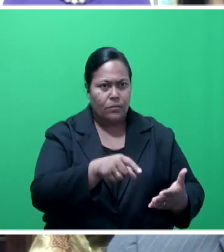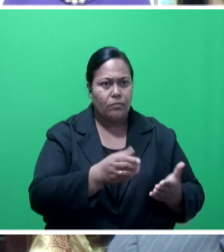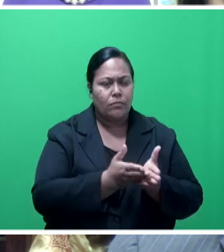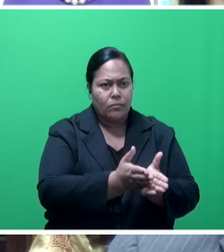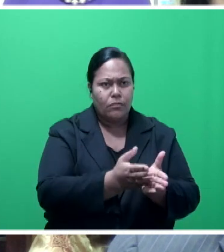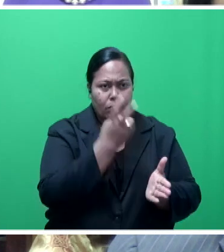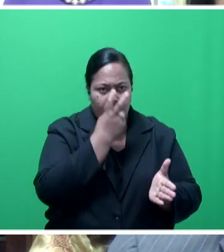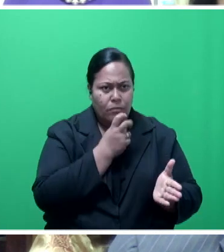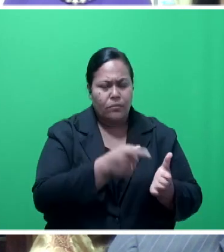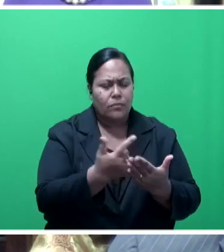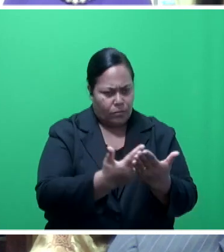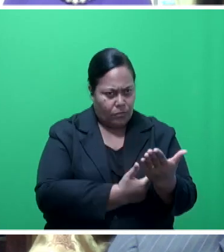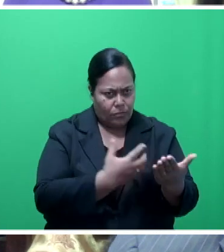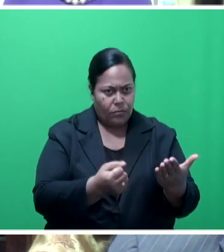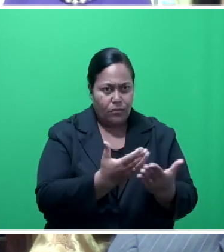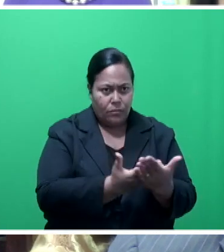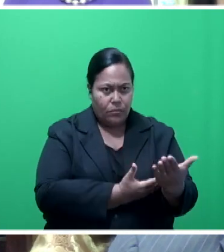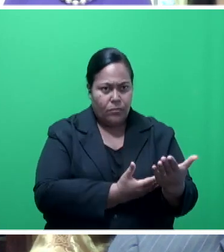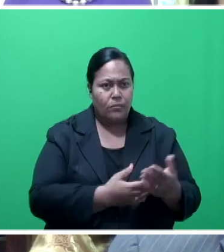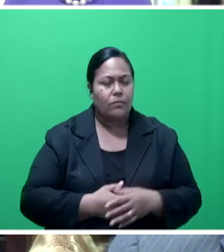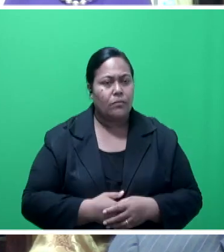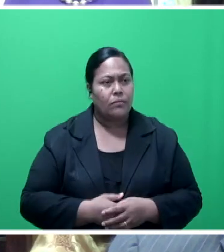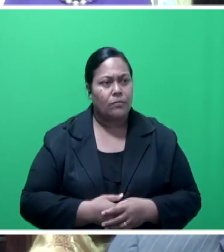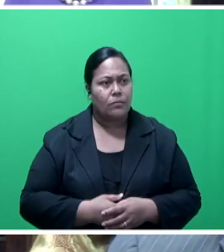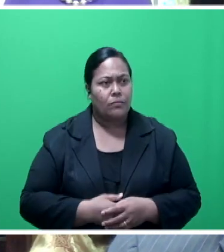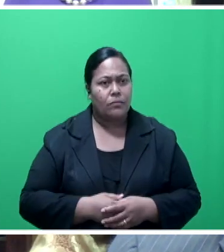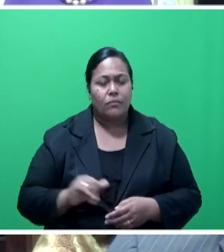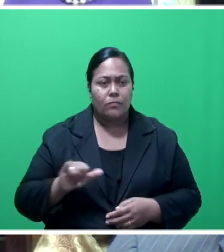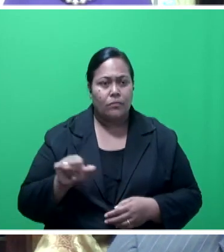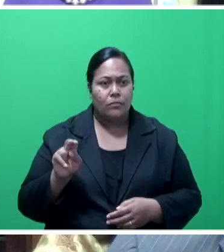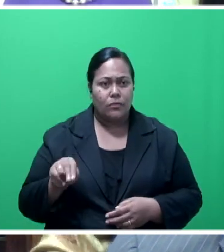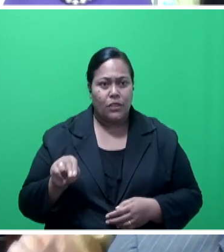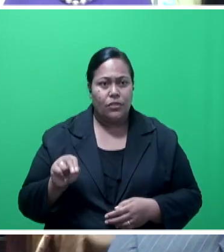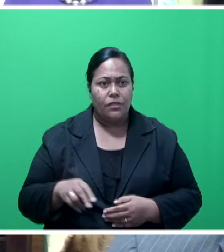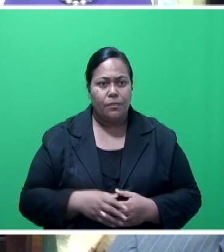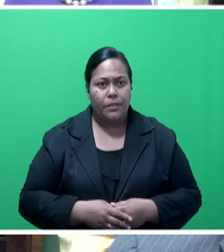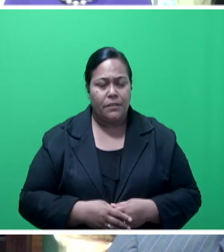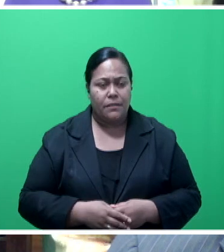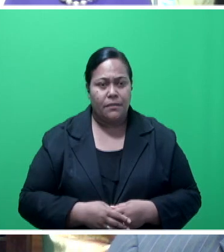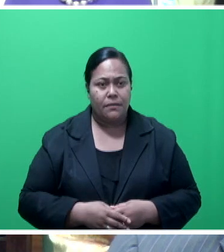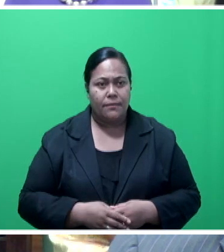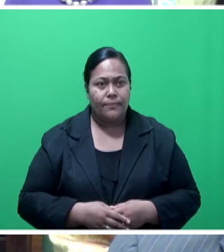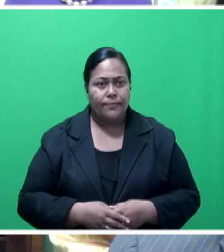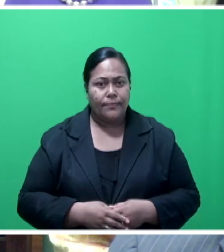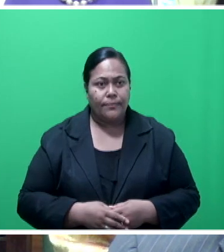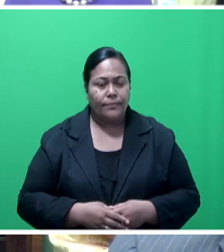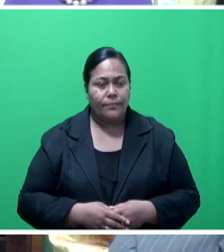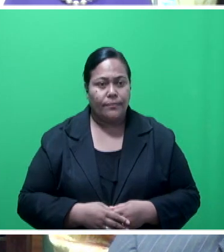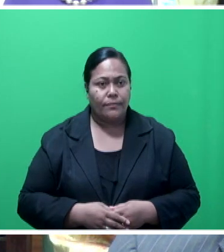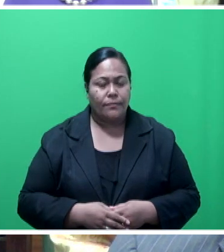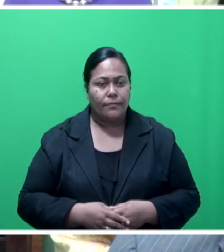got a whole list of them over here, Mr. Speaker, sir, as to which ones need to be removed. The one, of course, that was